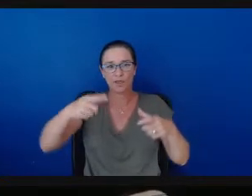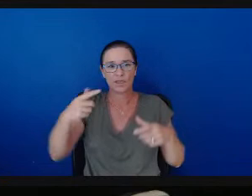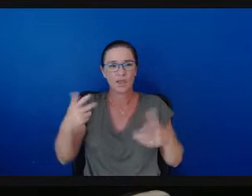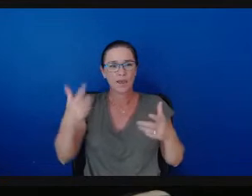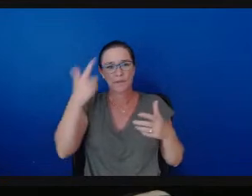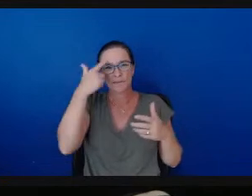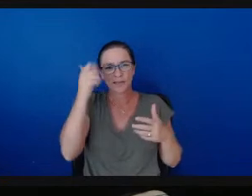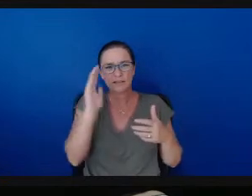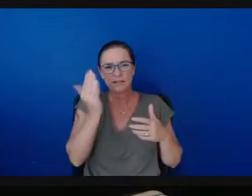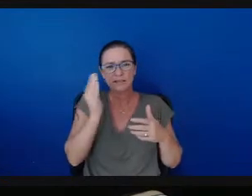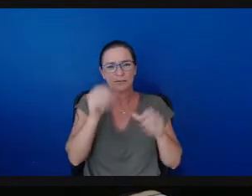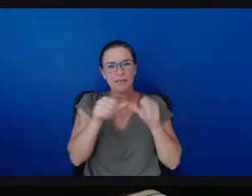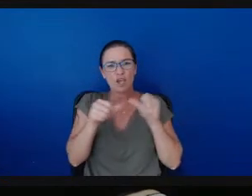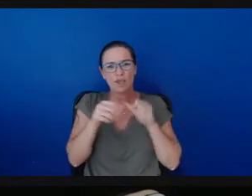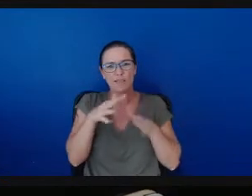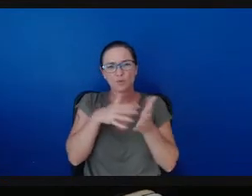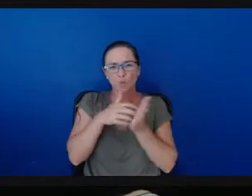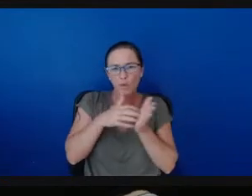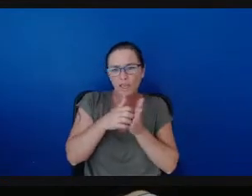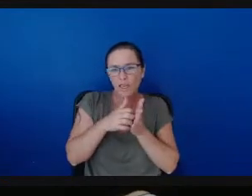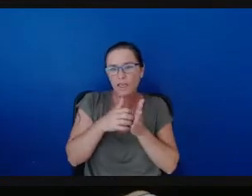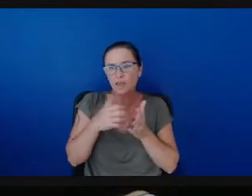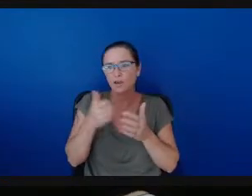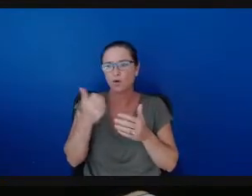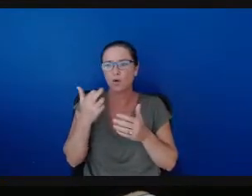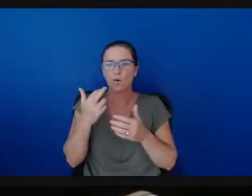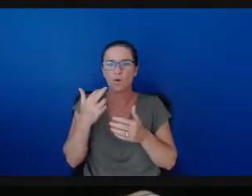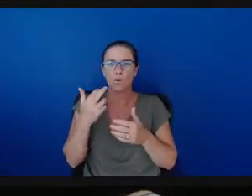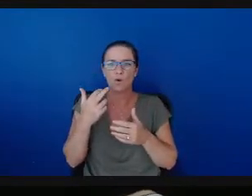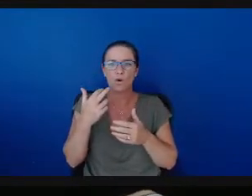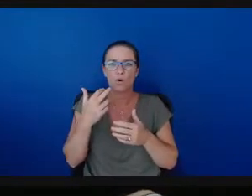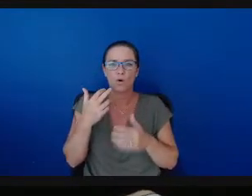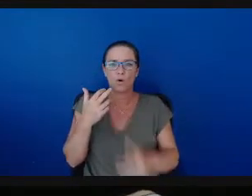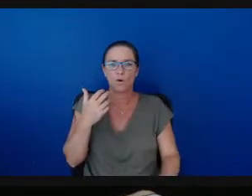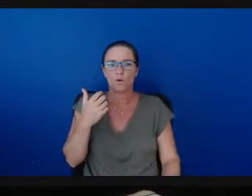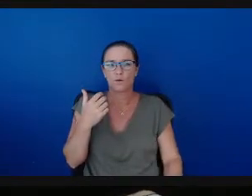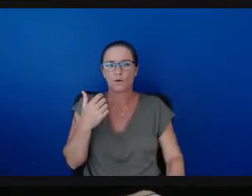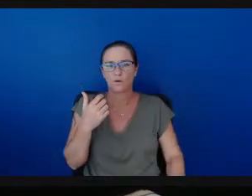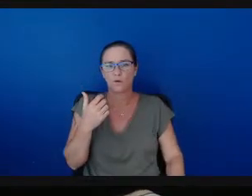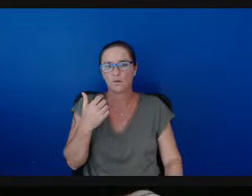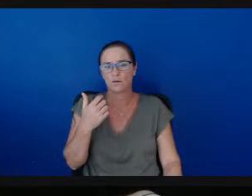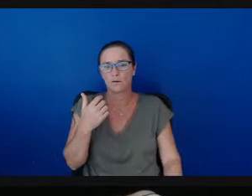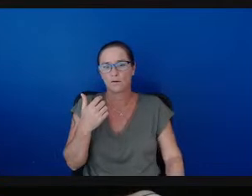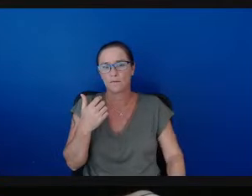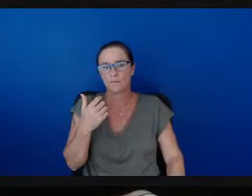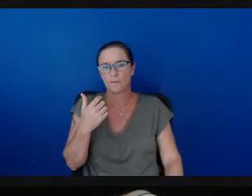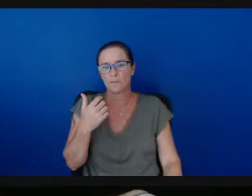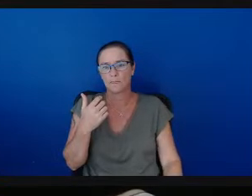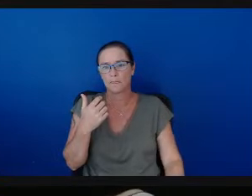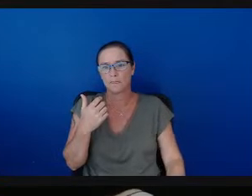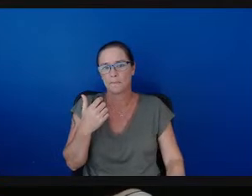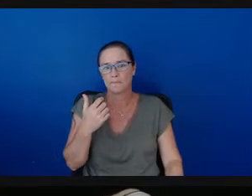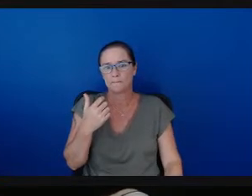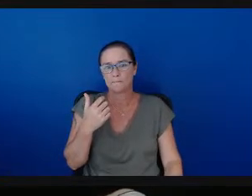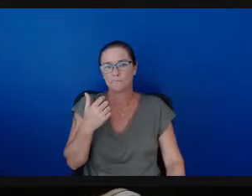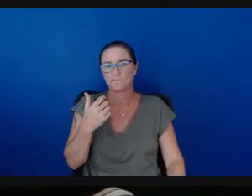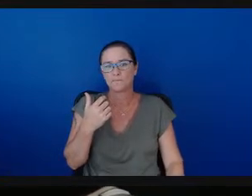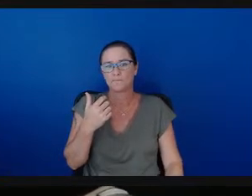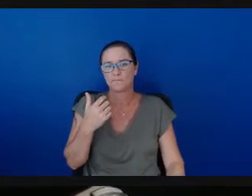least resistance in prior eruptions would still be the area of weakness, or is it easier pathways for magma to